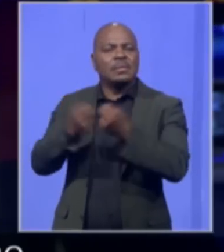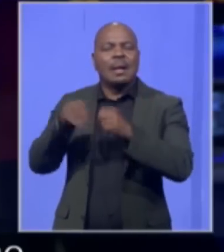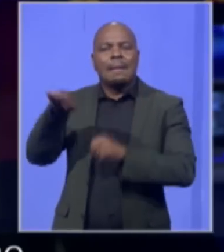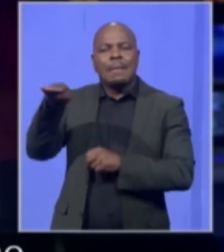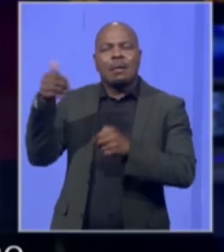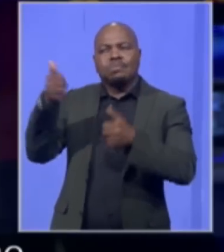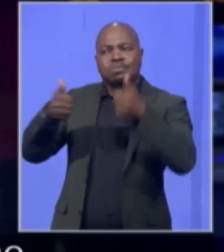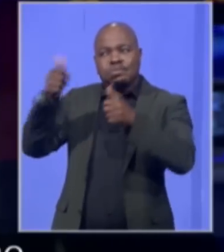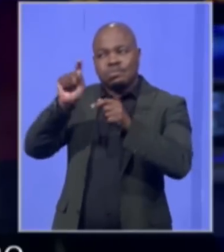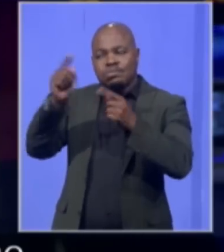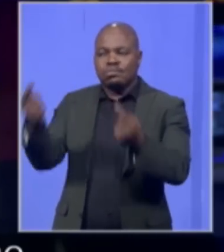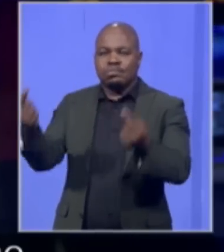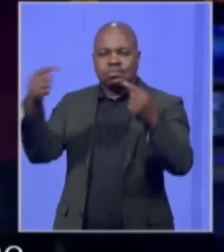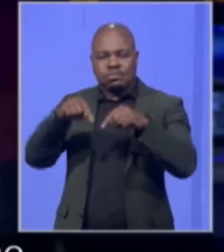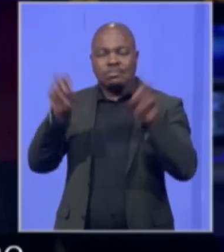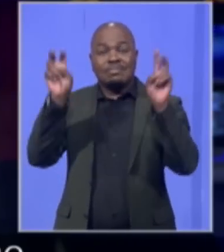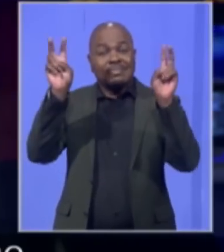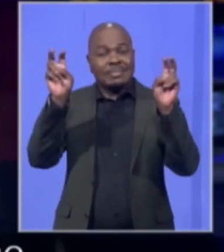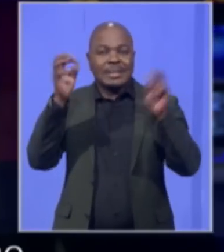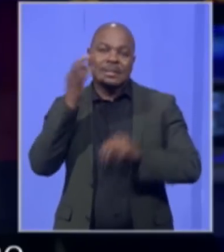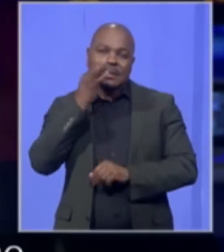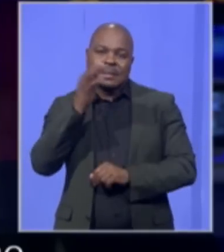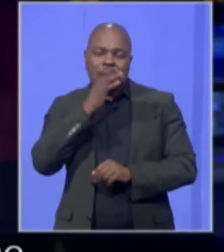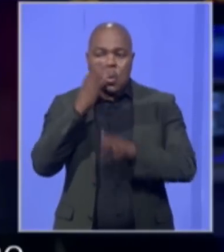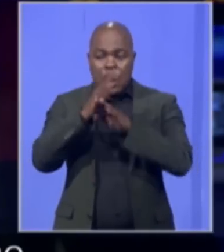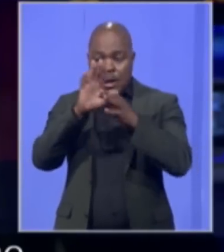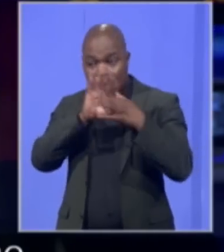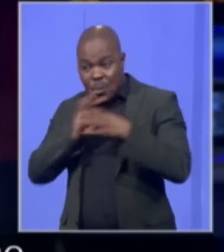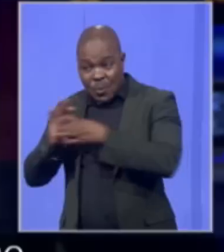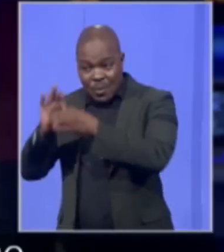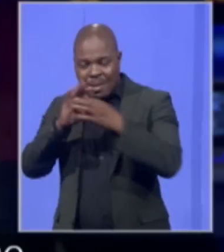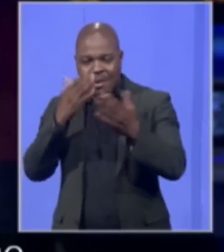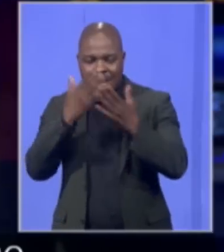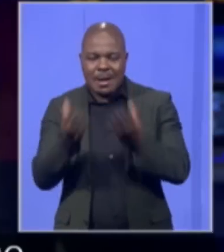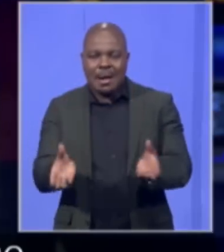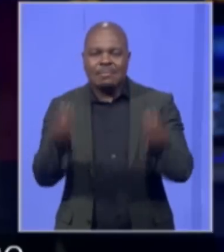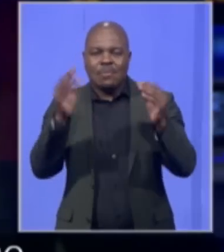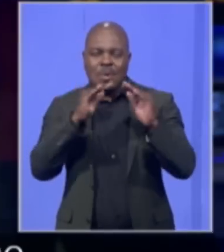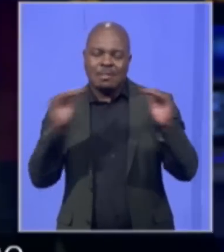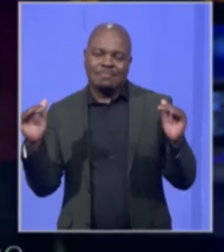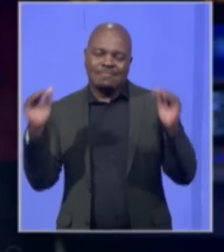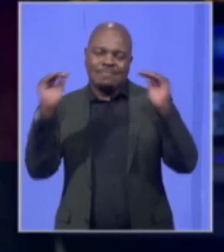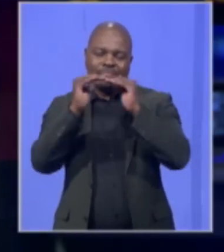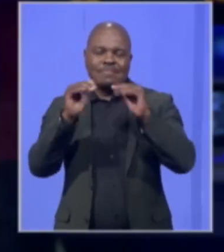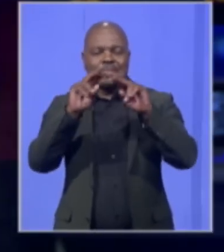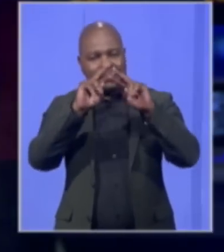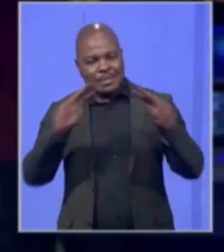mmokotaba o renga ka tshebedisano ho ka fihlellwa tekatekano le botsitso.